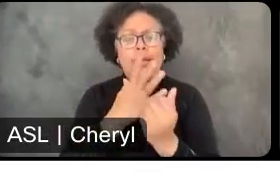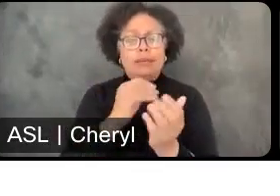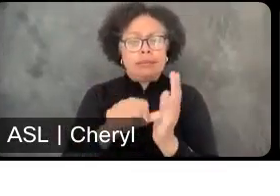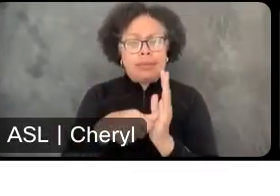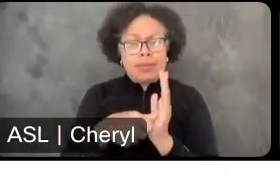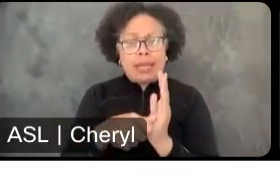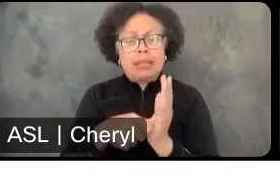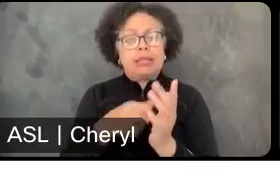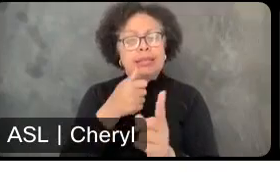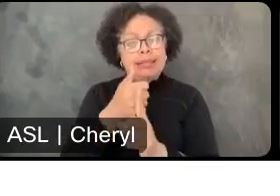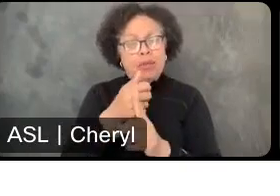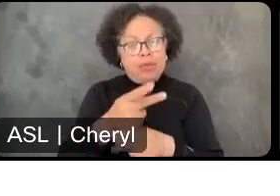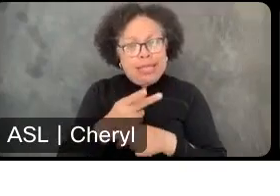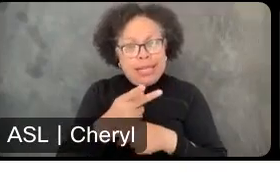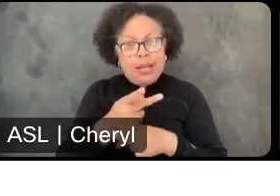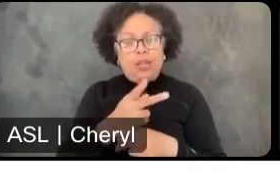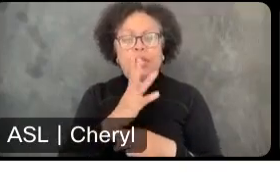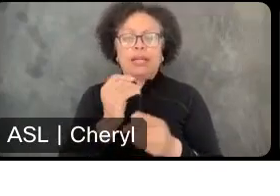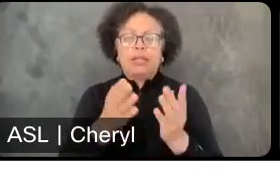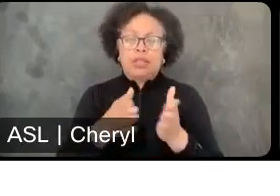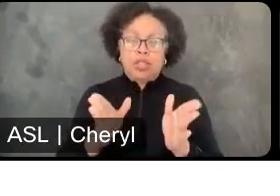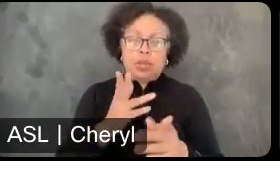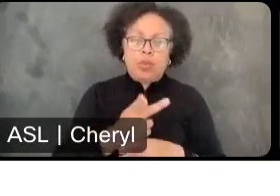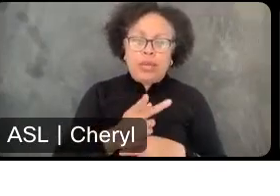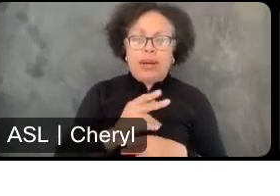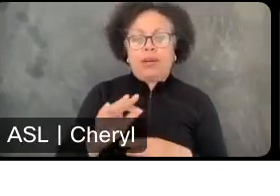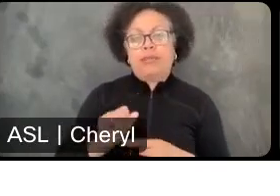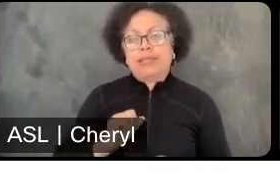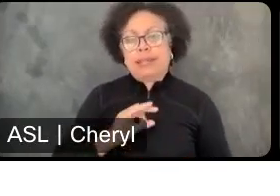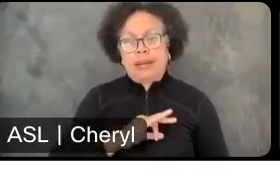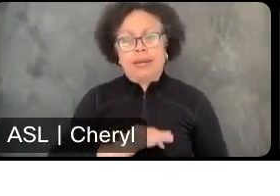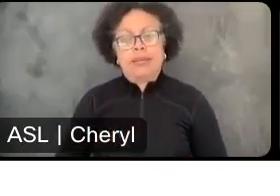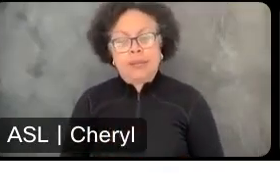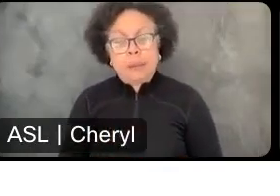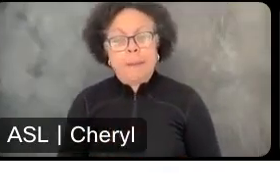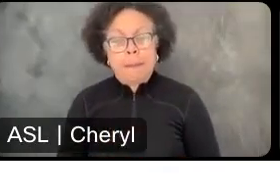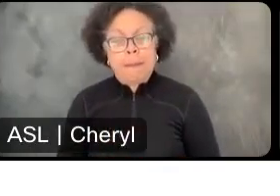emphasizes self-care and the general care of staff.